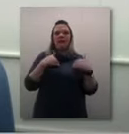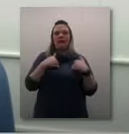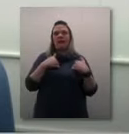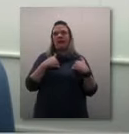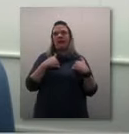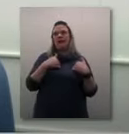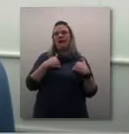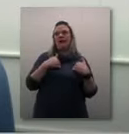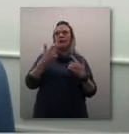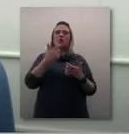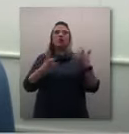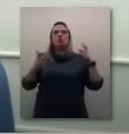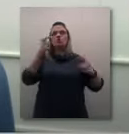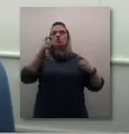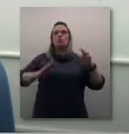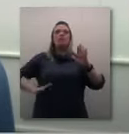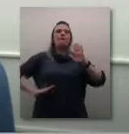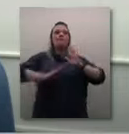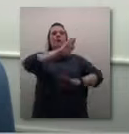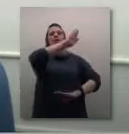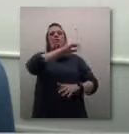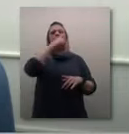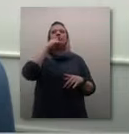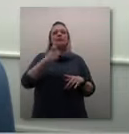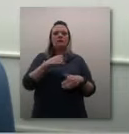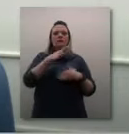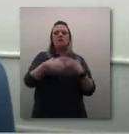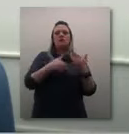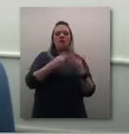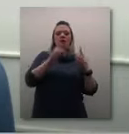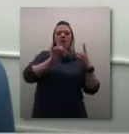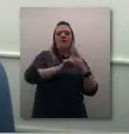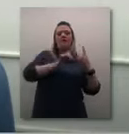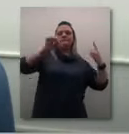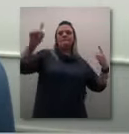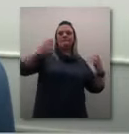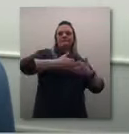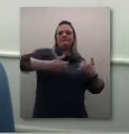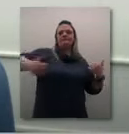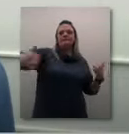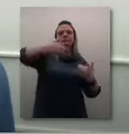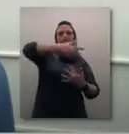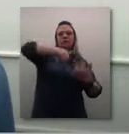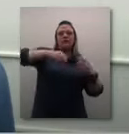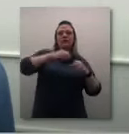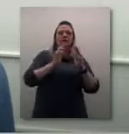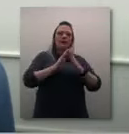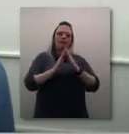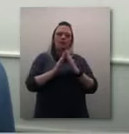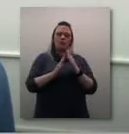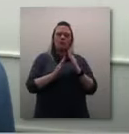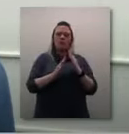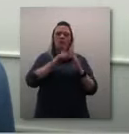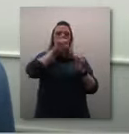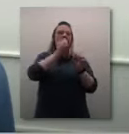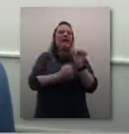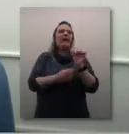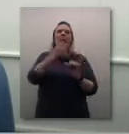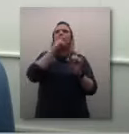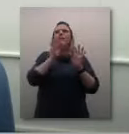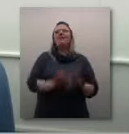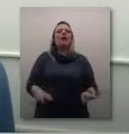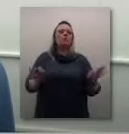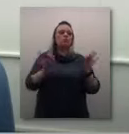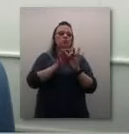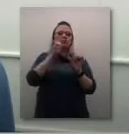super huge peak yet is really because of all the social distancing that we've been doing in the community. Really, everybody counts,